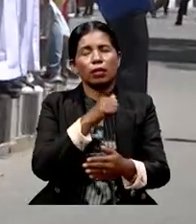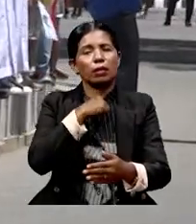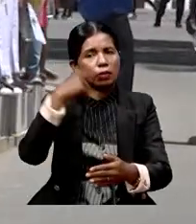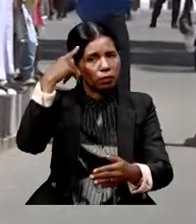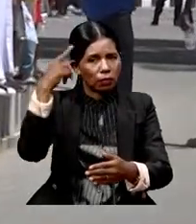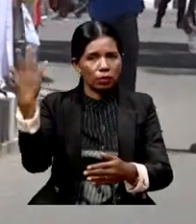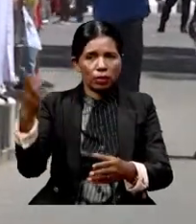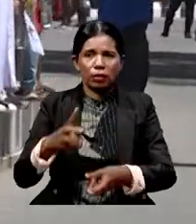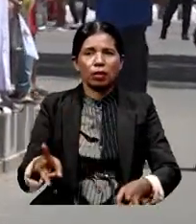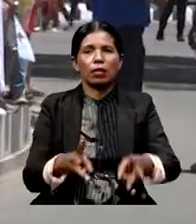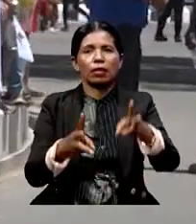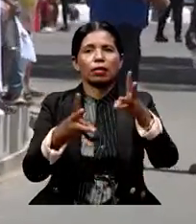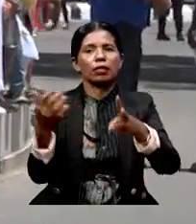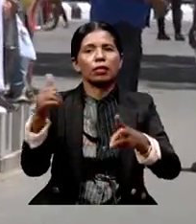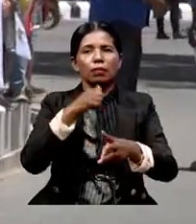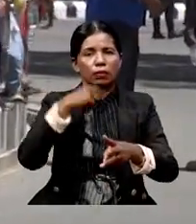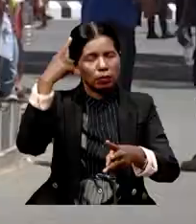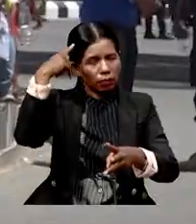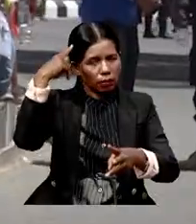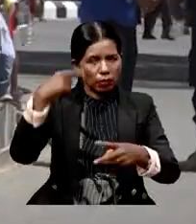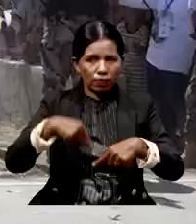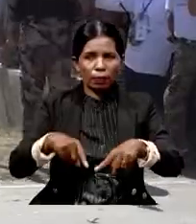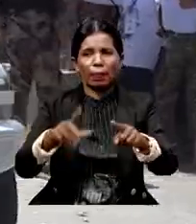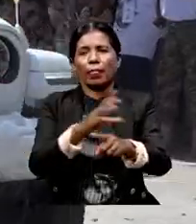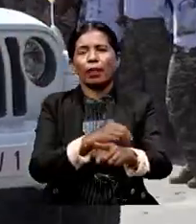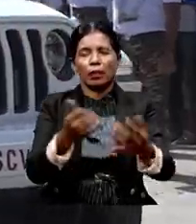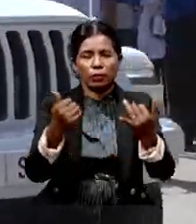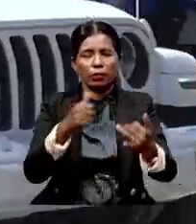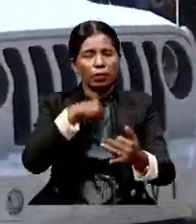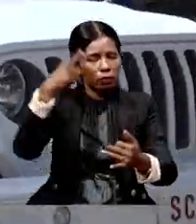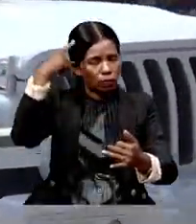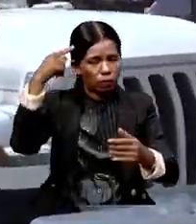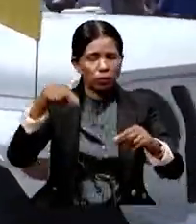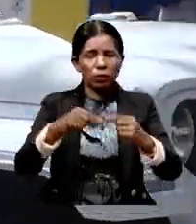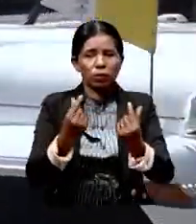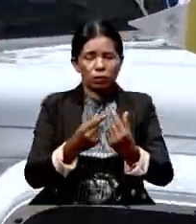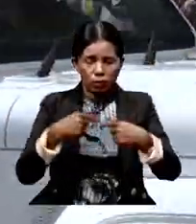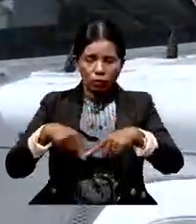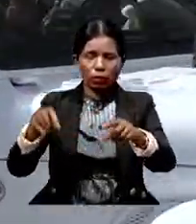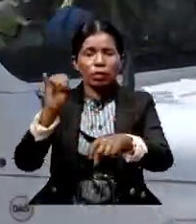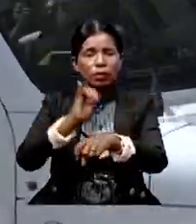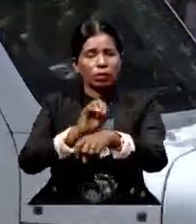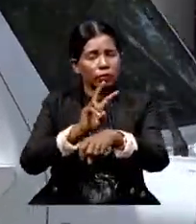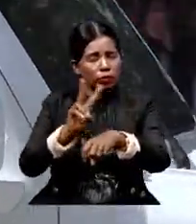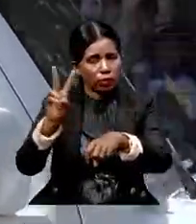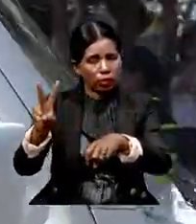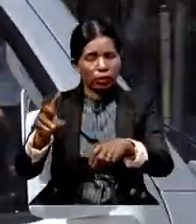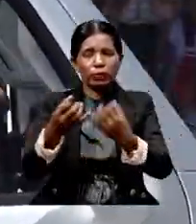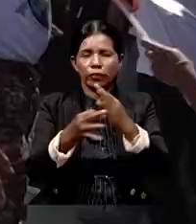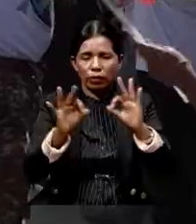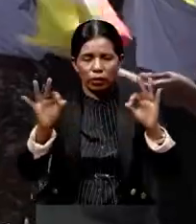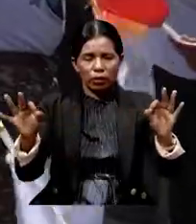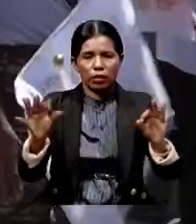a dalanini sir nebe Papa Liu. No daudaune, Papa honi delegação filo na Vaticano, hafuin termina nia